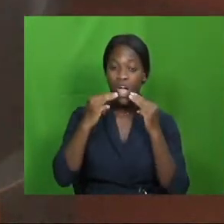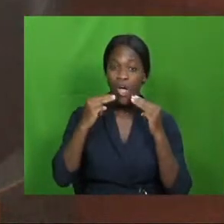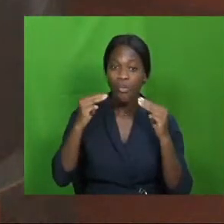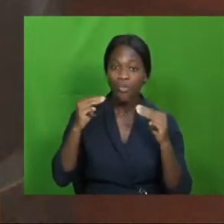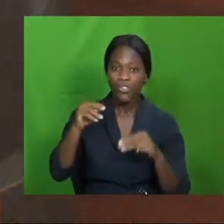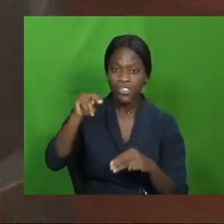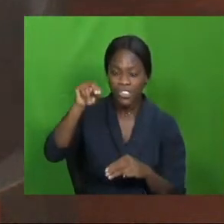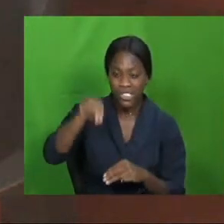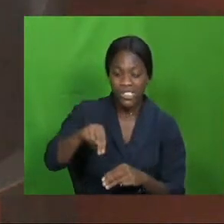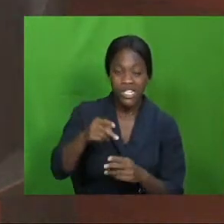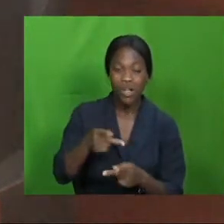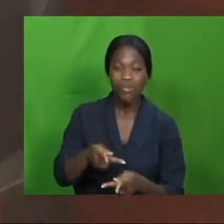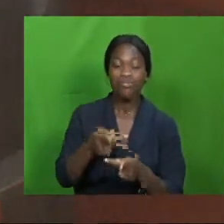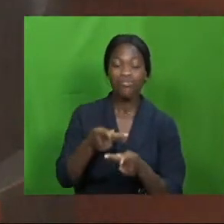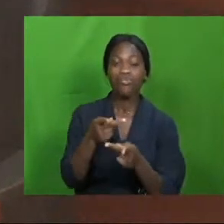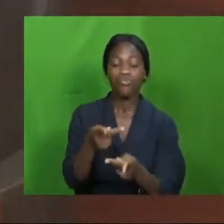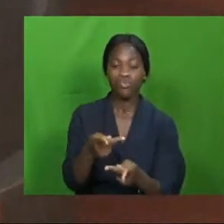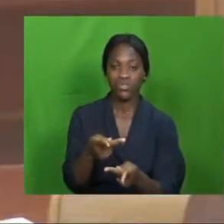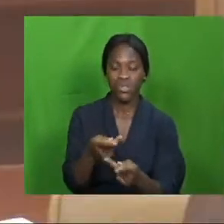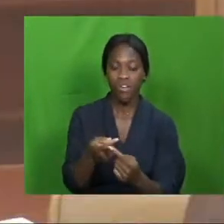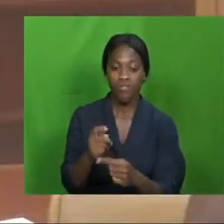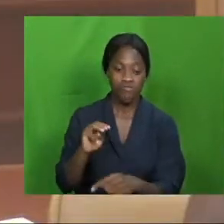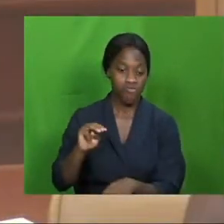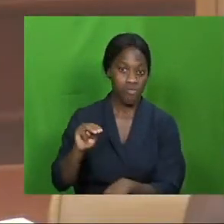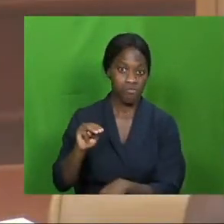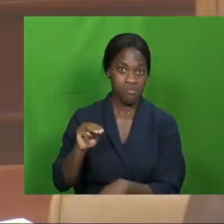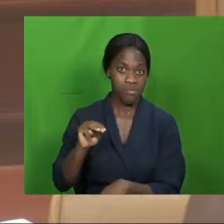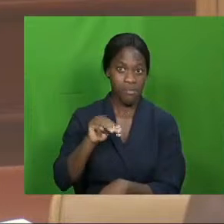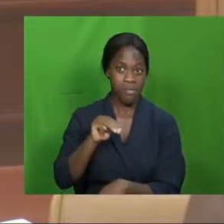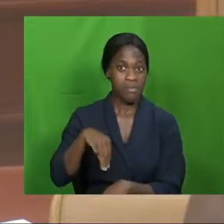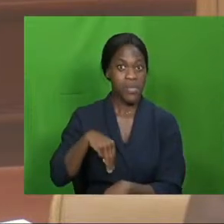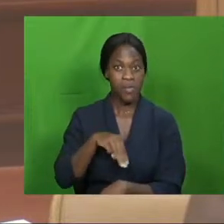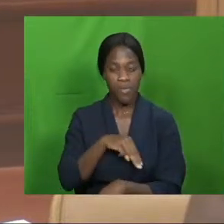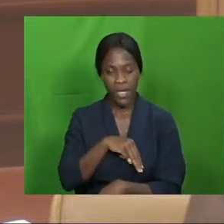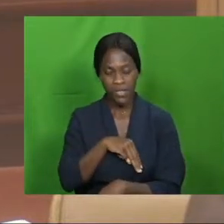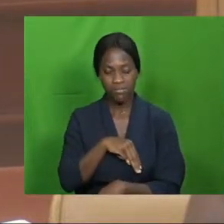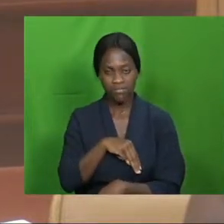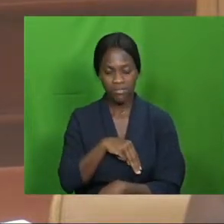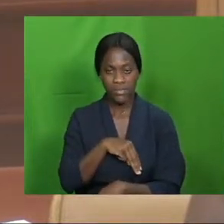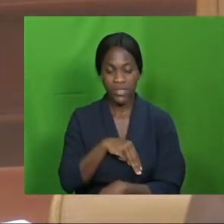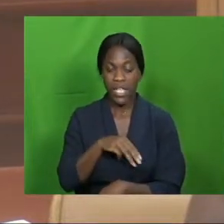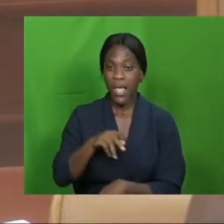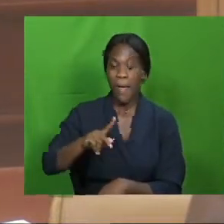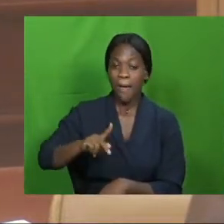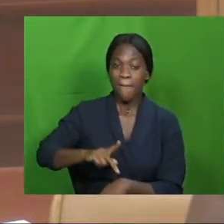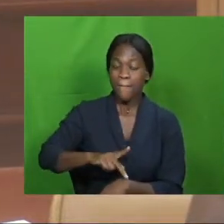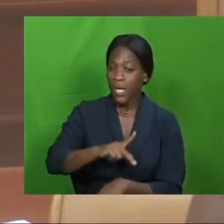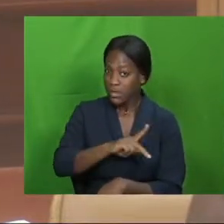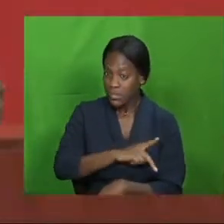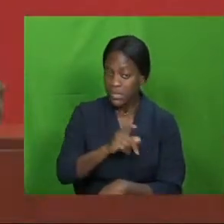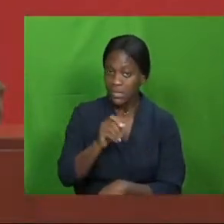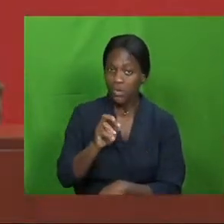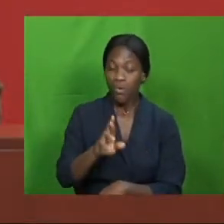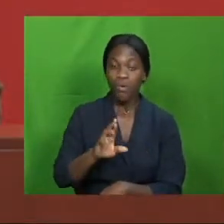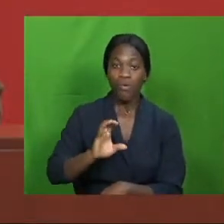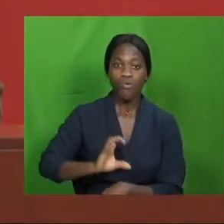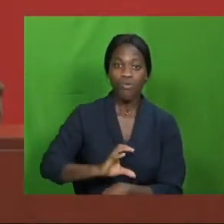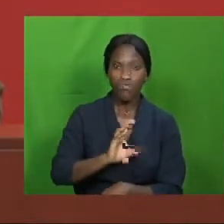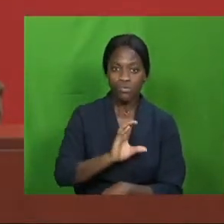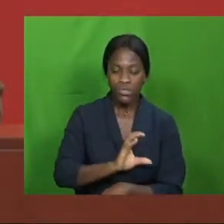a proposal made by a member that Parliament or a committee thereof do